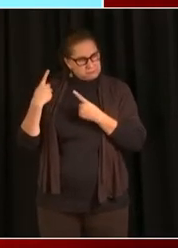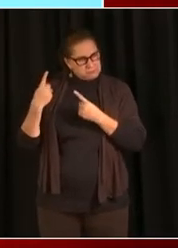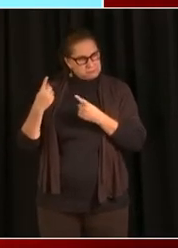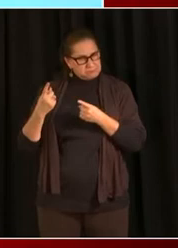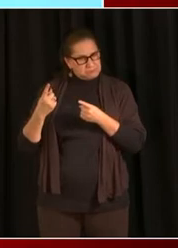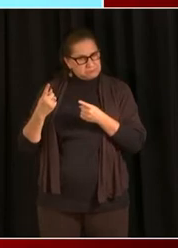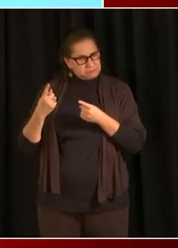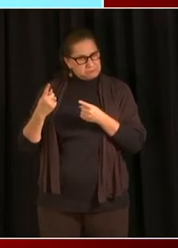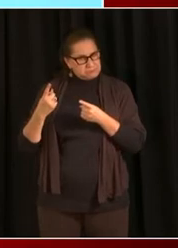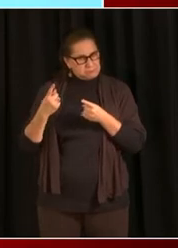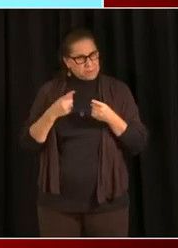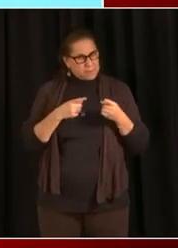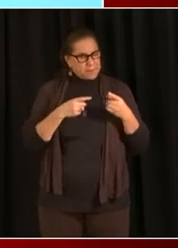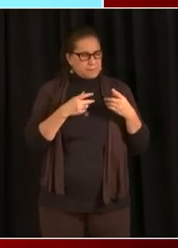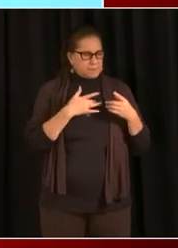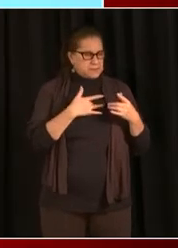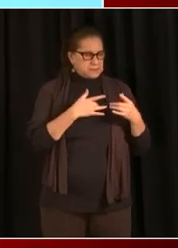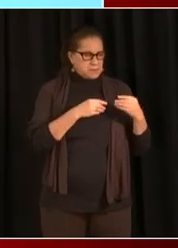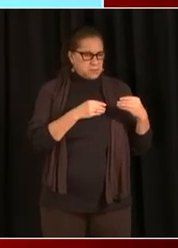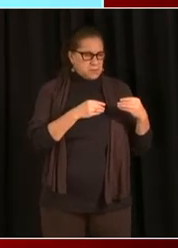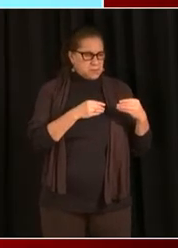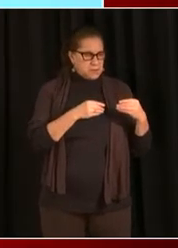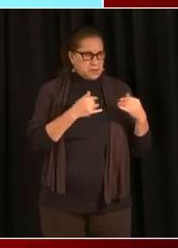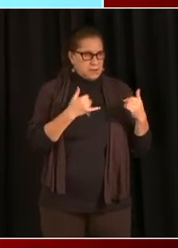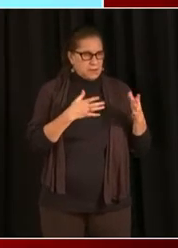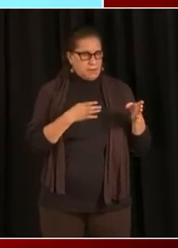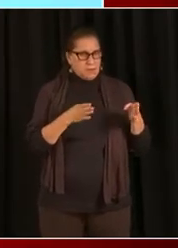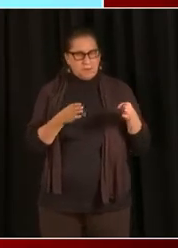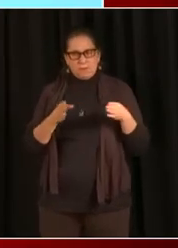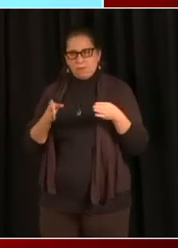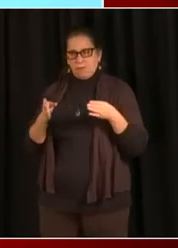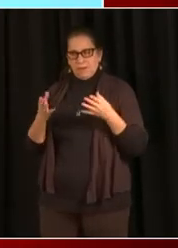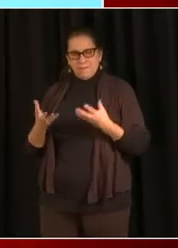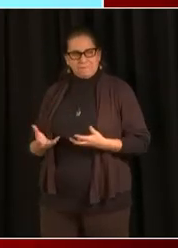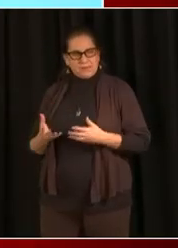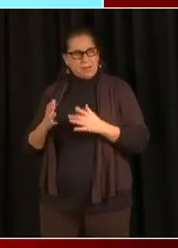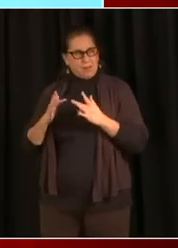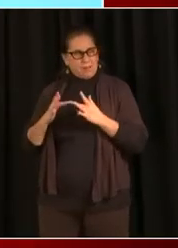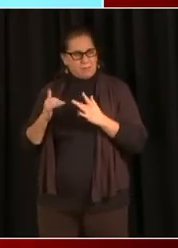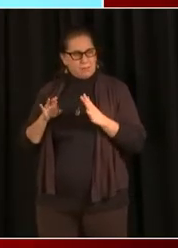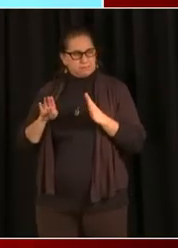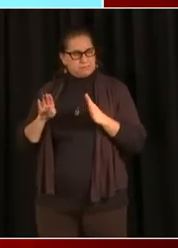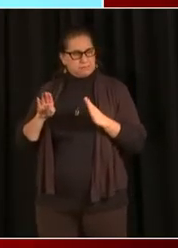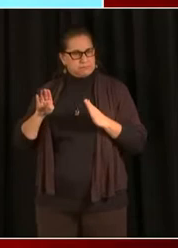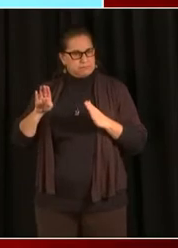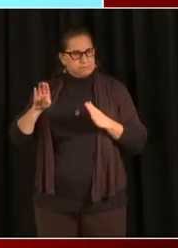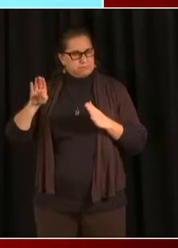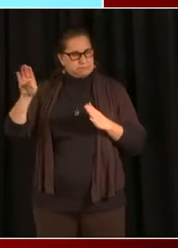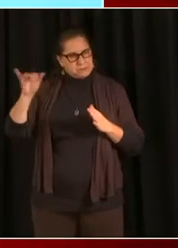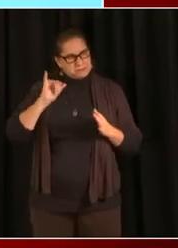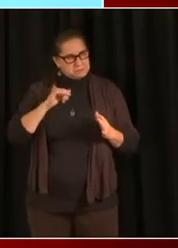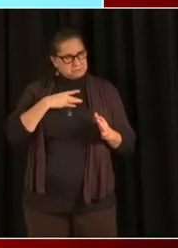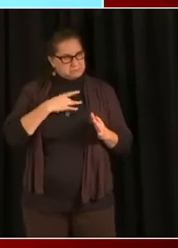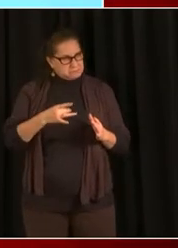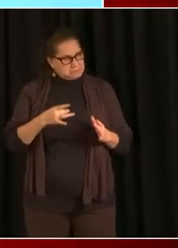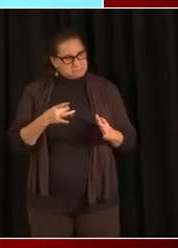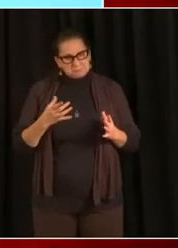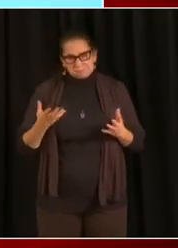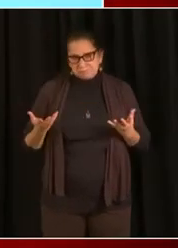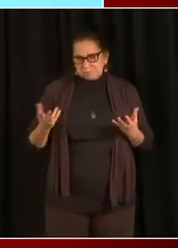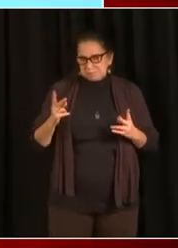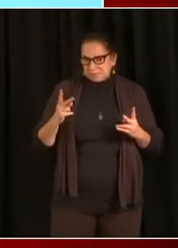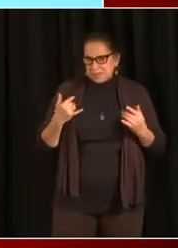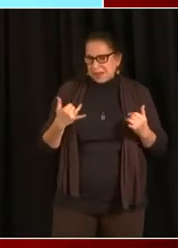to really pivot into making that the number one thing that we were doing, in that a lot of the landlords in D.C. are